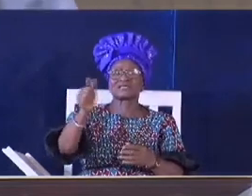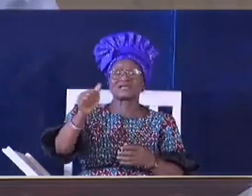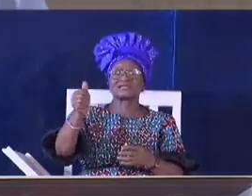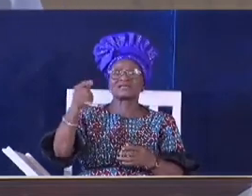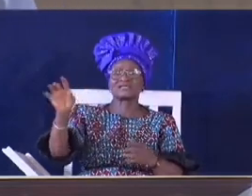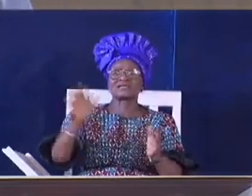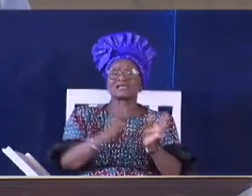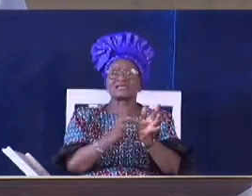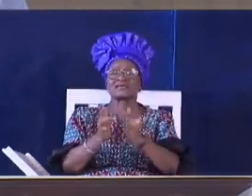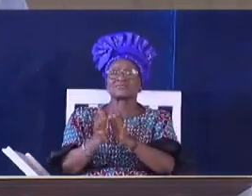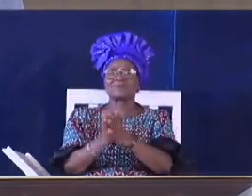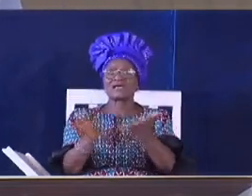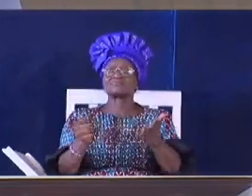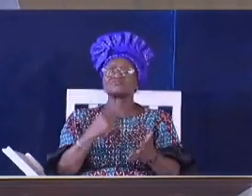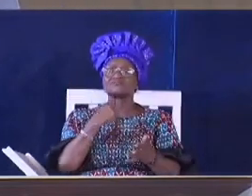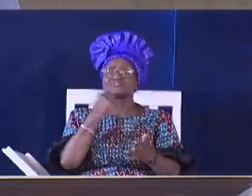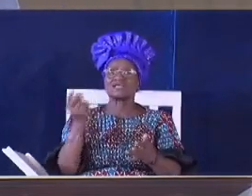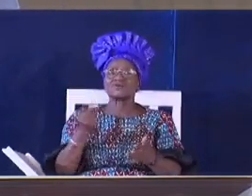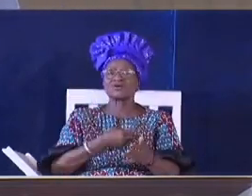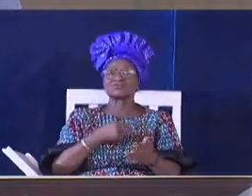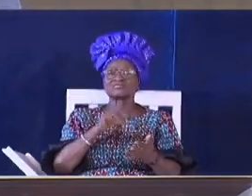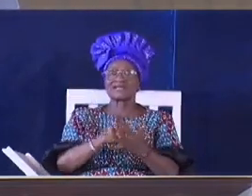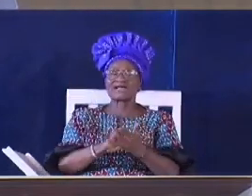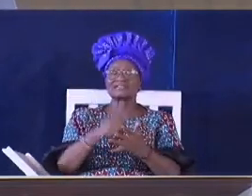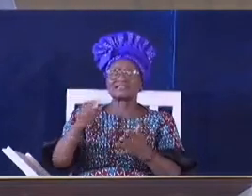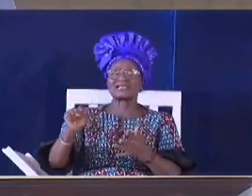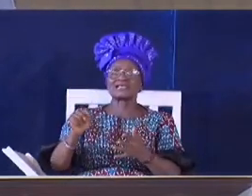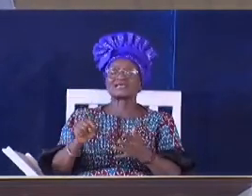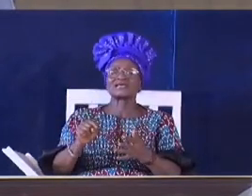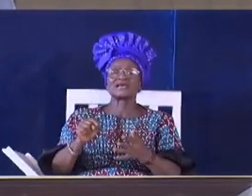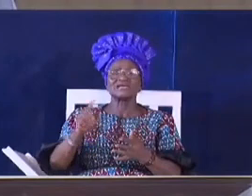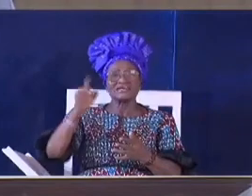the Bible tells us that the devil, the thief,